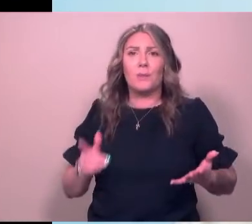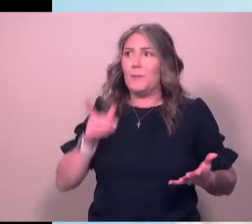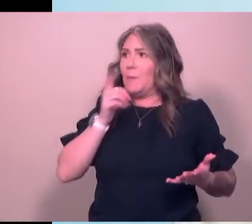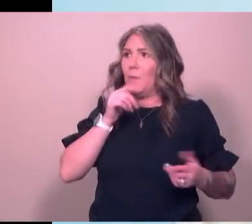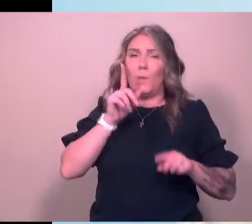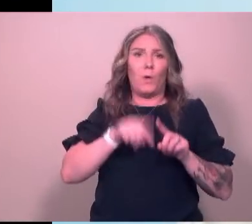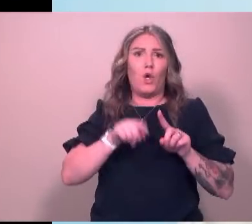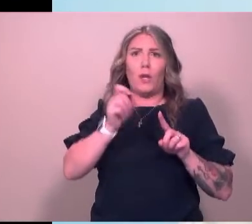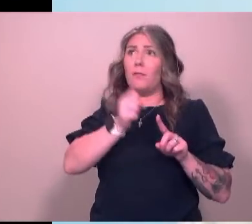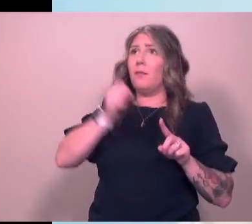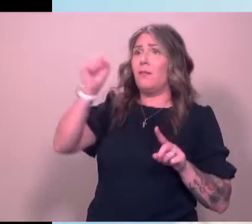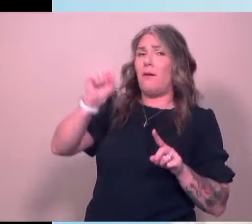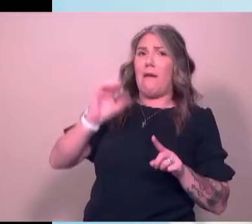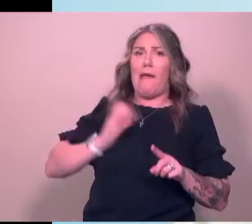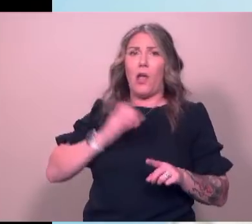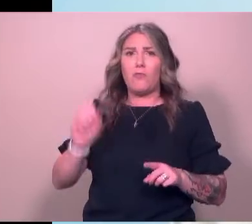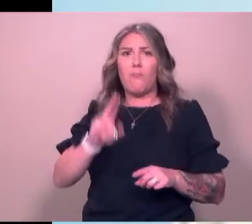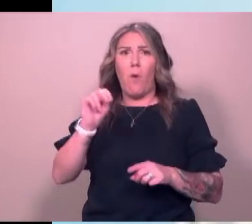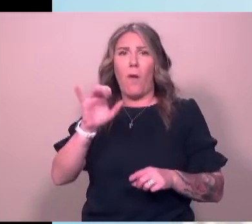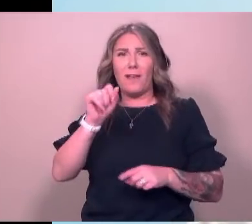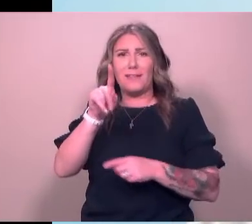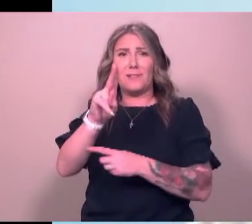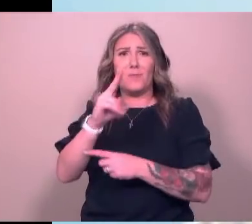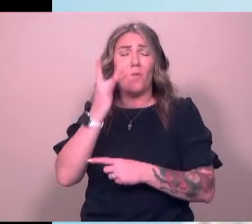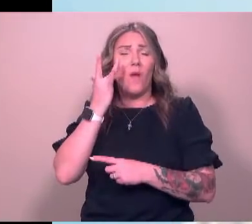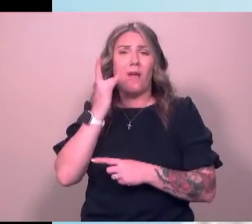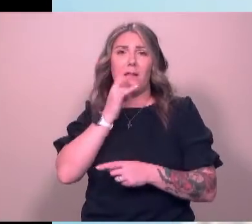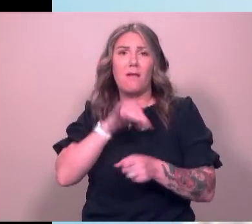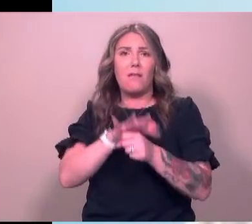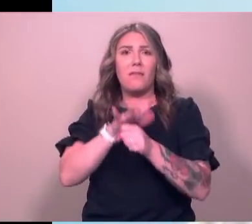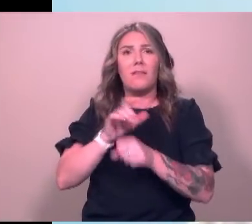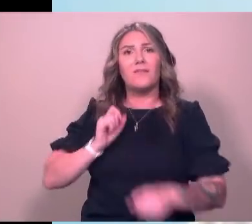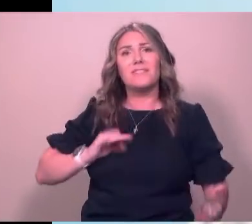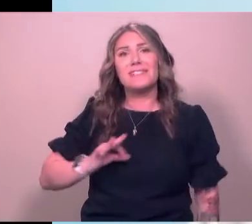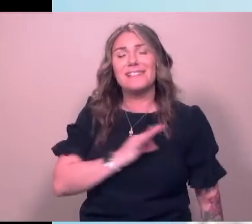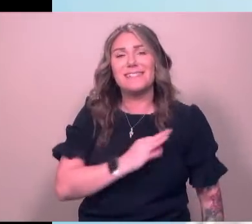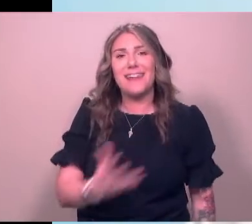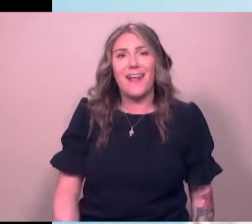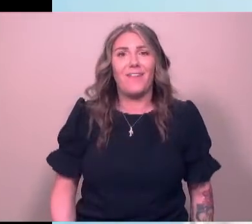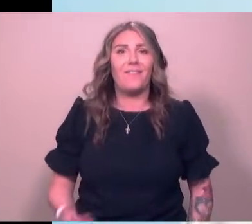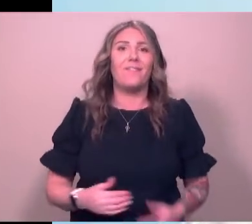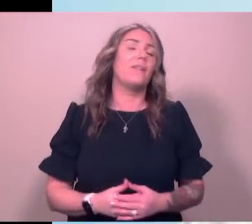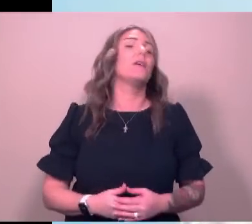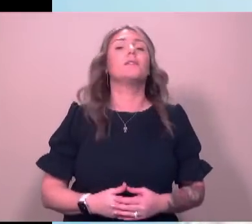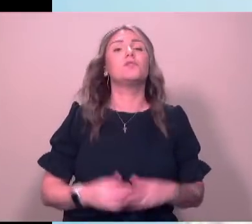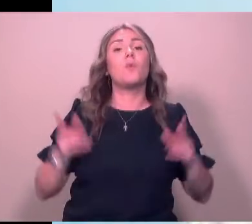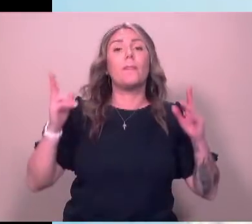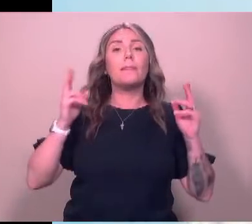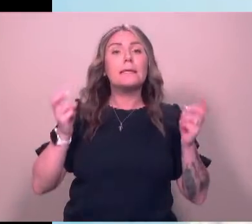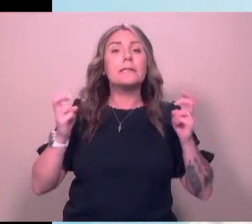place in our own ICU because of staffing issues. So the staffing issues are a significant problem.